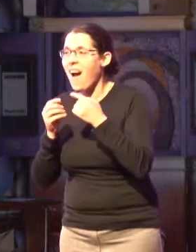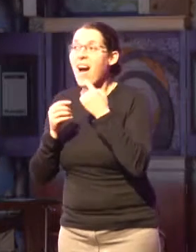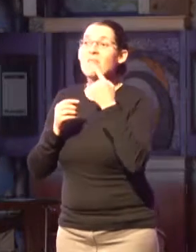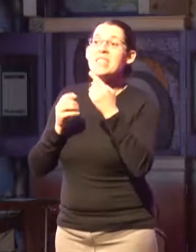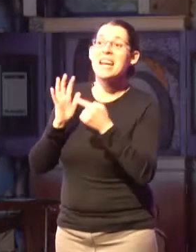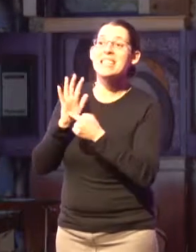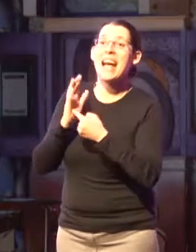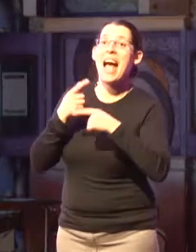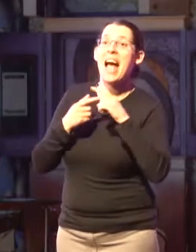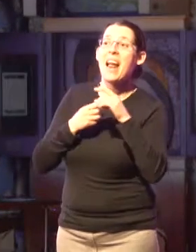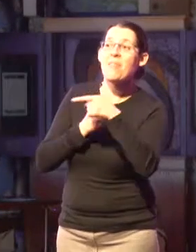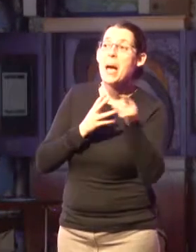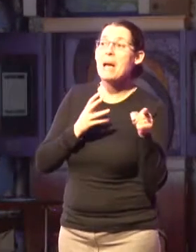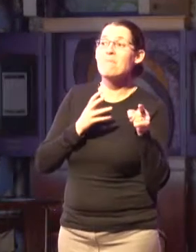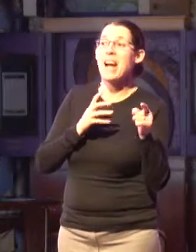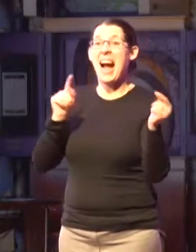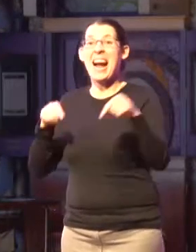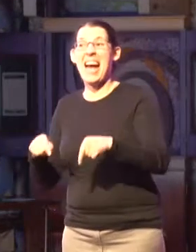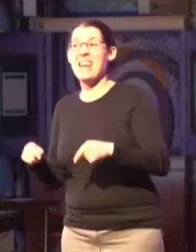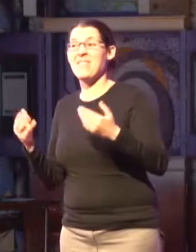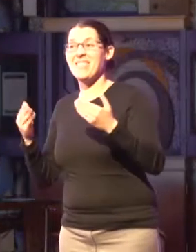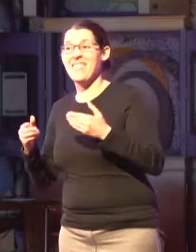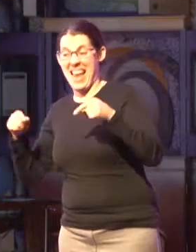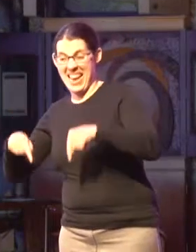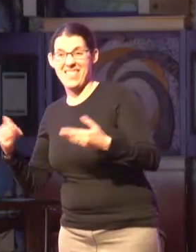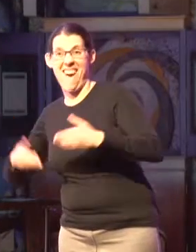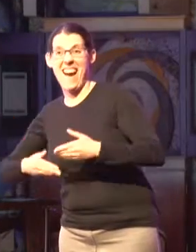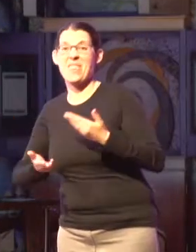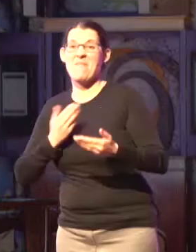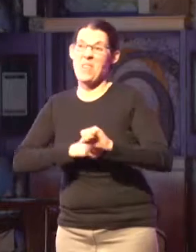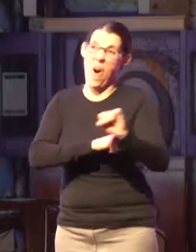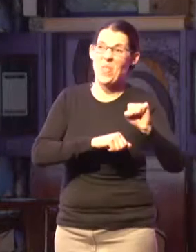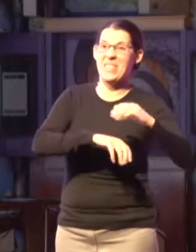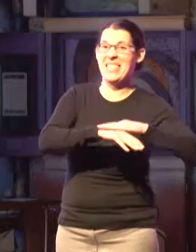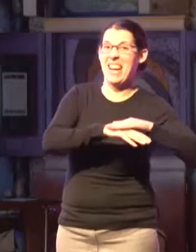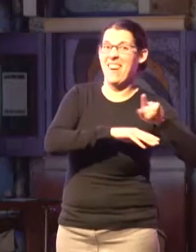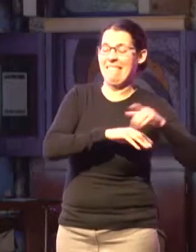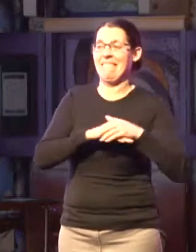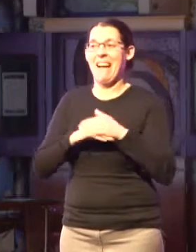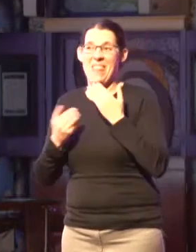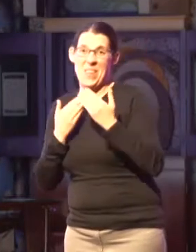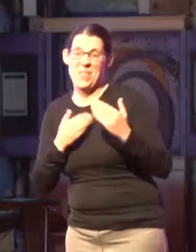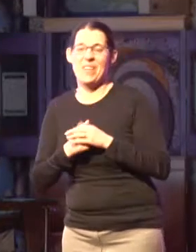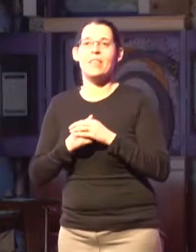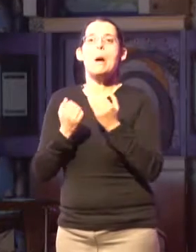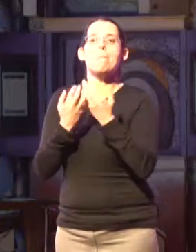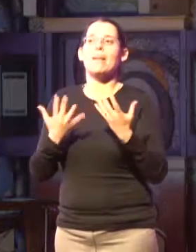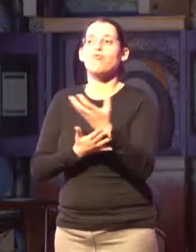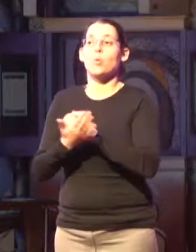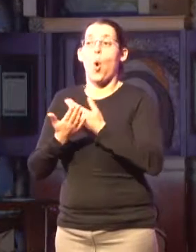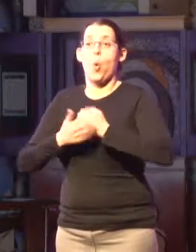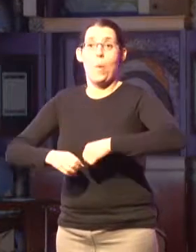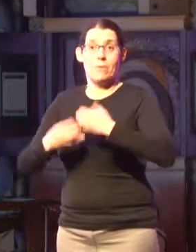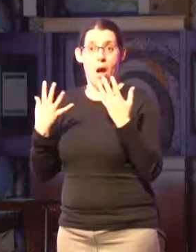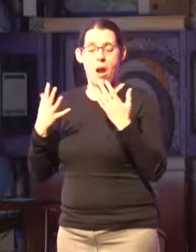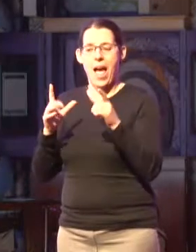here instead of going to their session tonight. Kia ora for that. Many of the resources on their website are